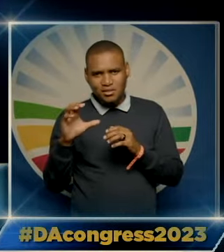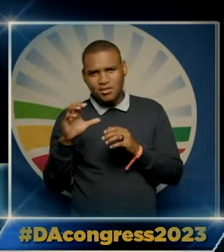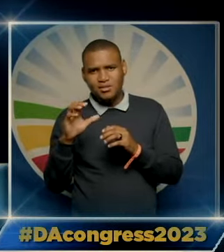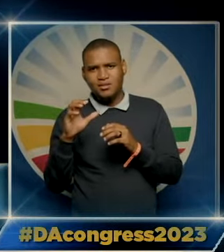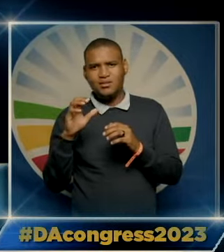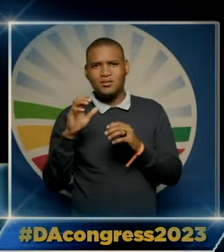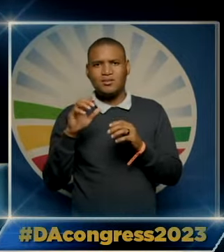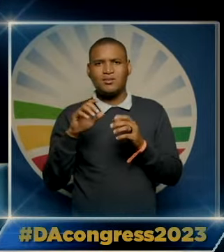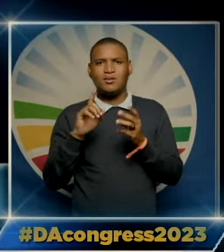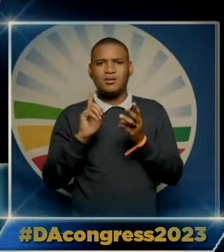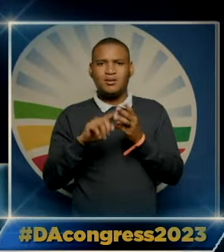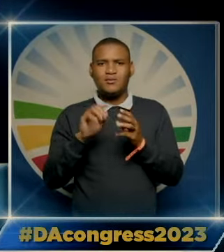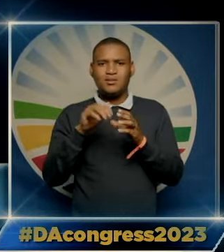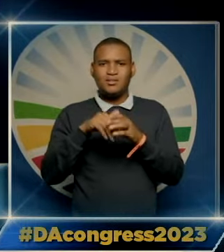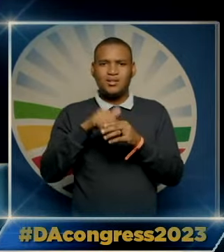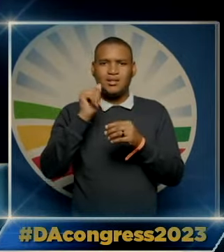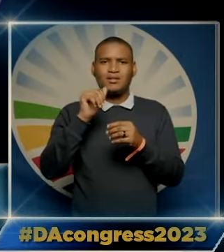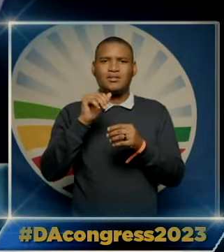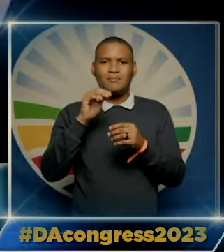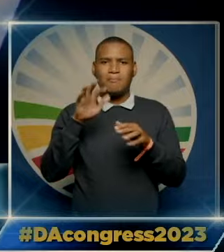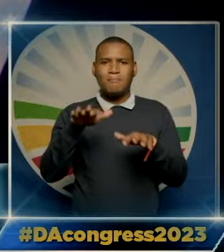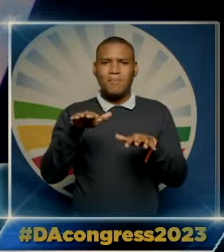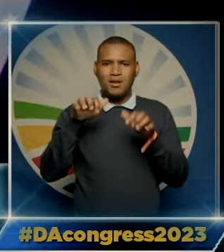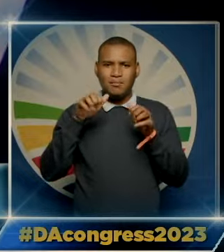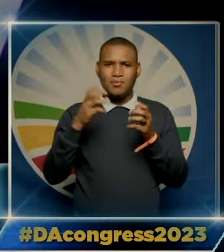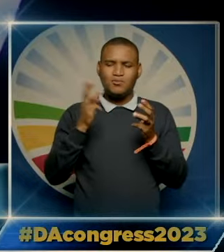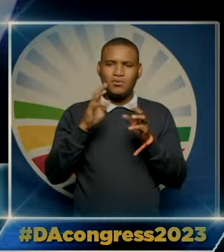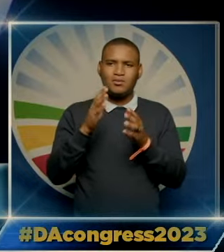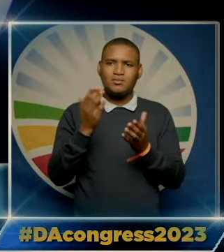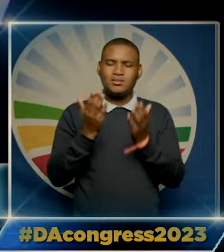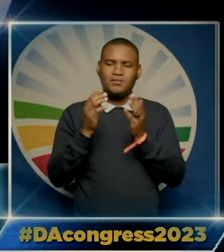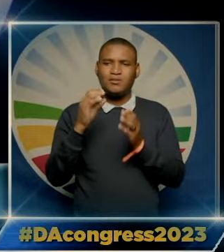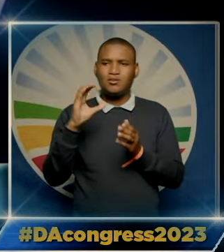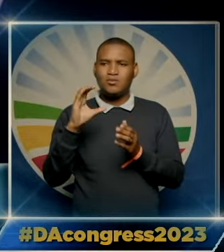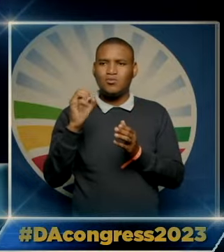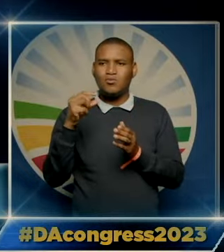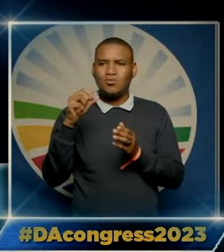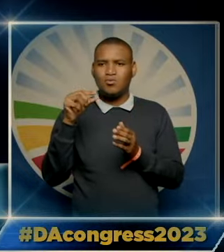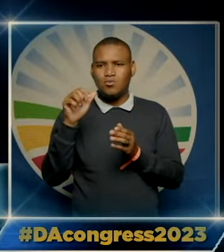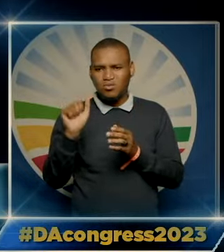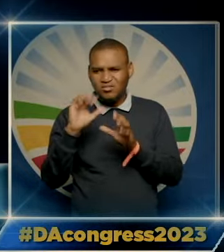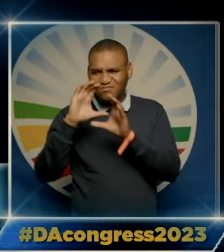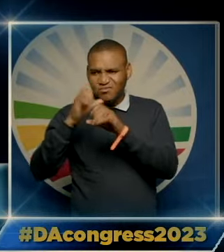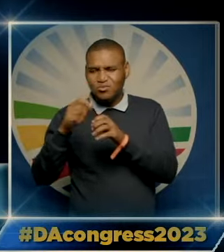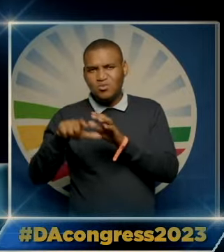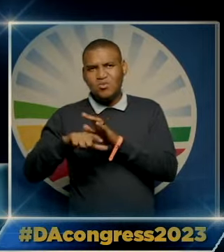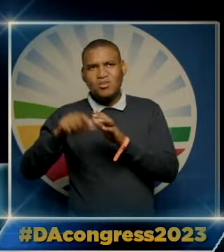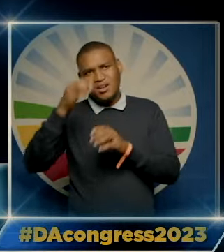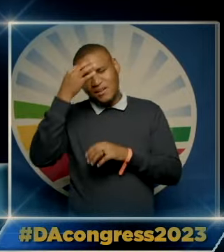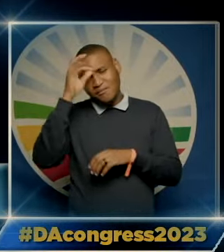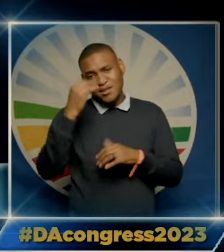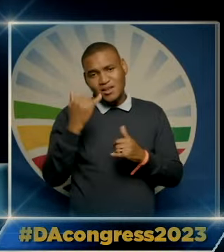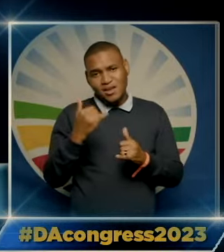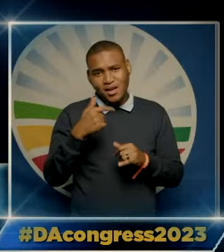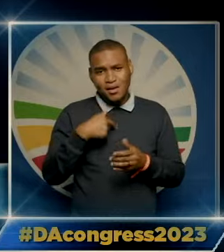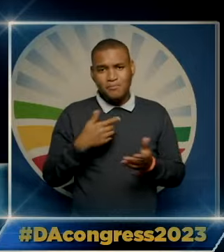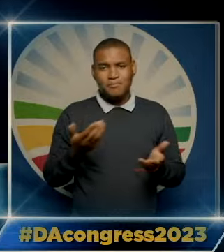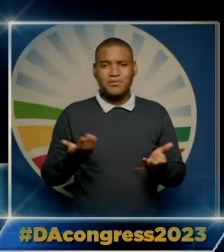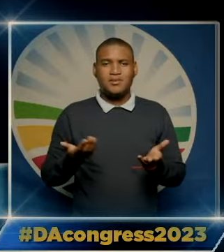was elected to Parliament, where I served on the COGTA Portfolio Committee, which deals with local government. And now I am